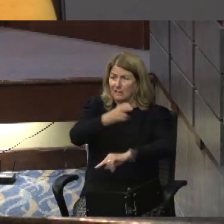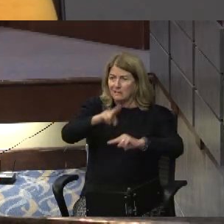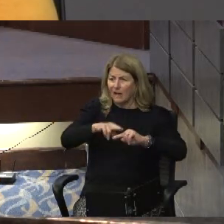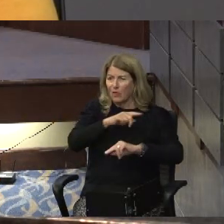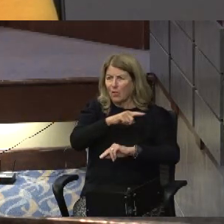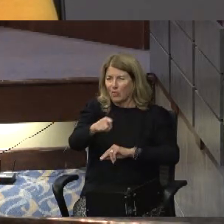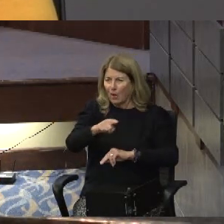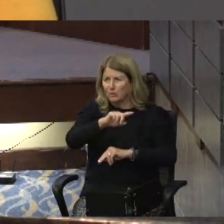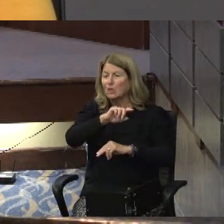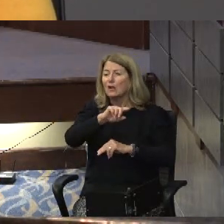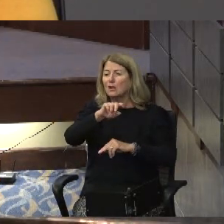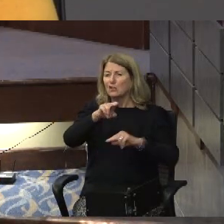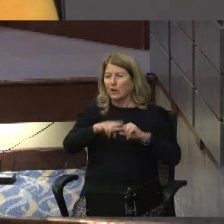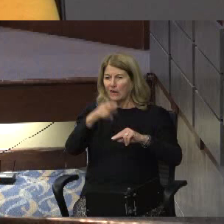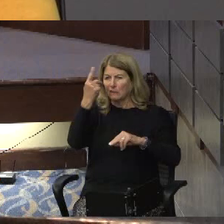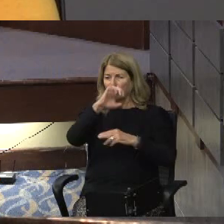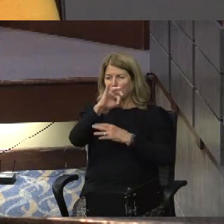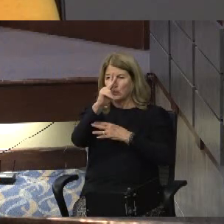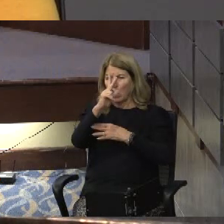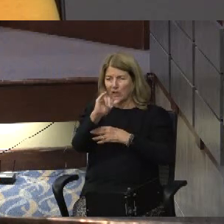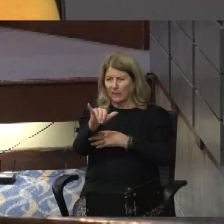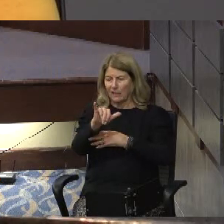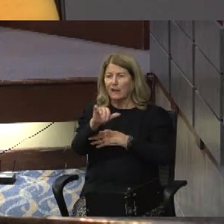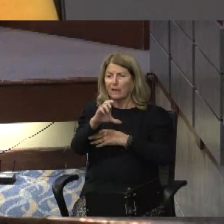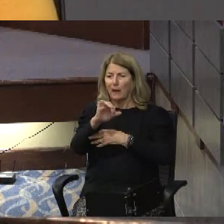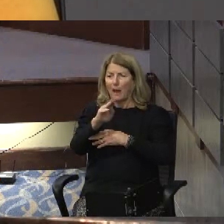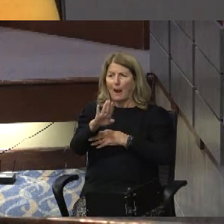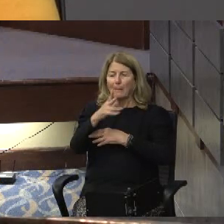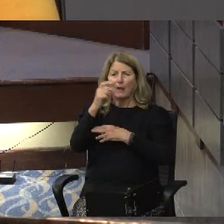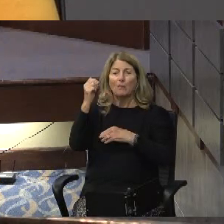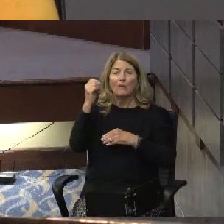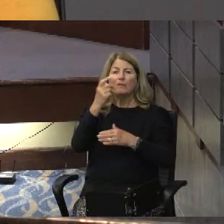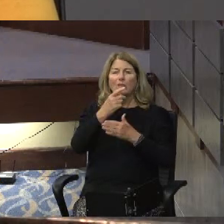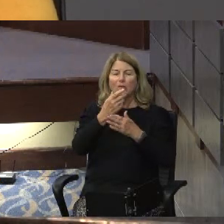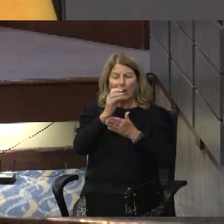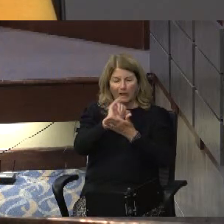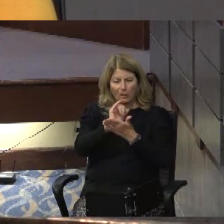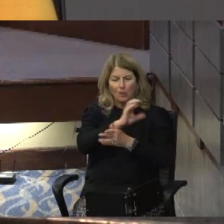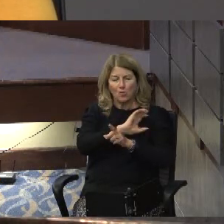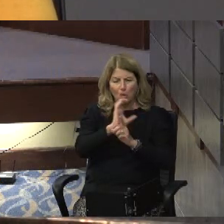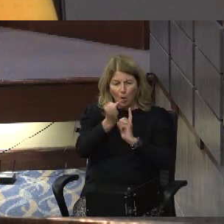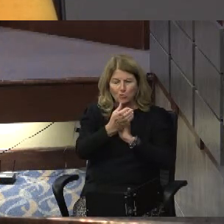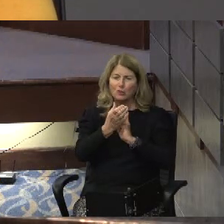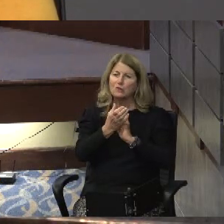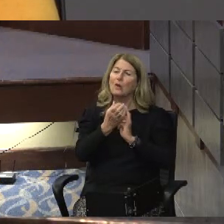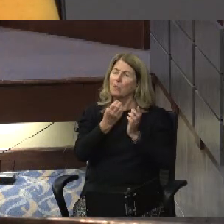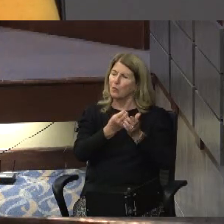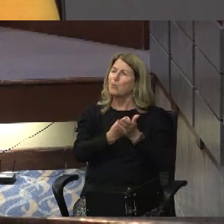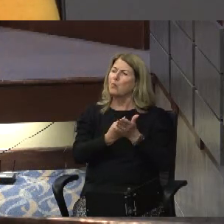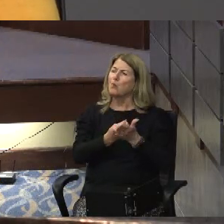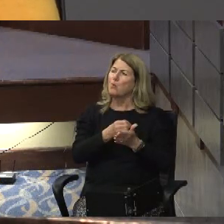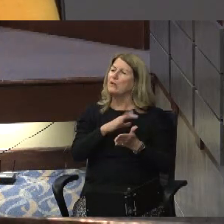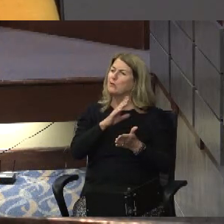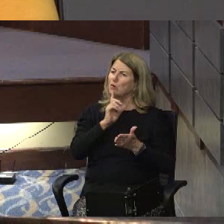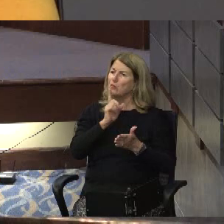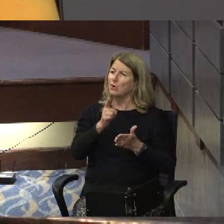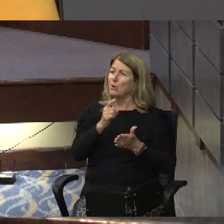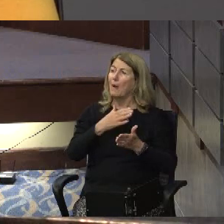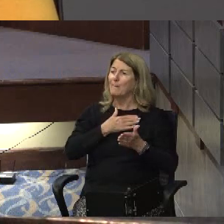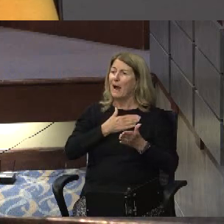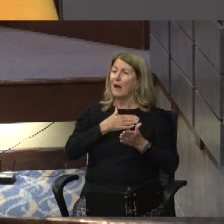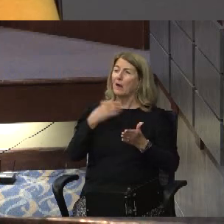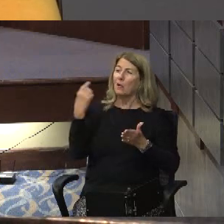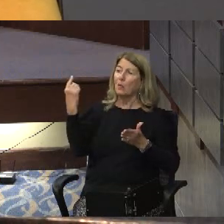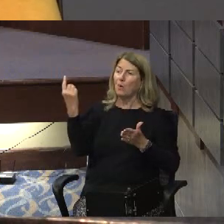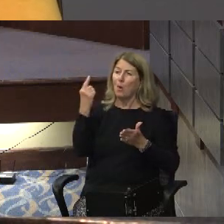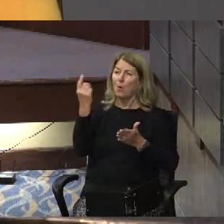circle for how we keep generations moving, but culture is still rich and still true. So the only